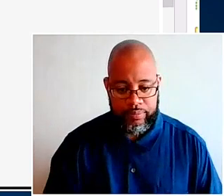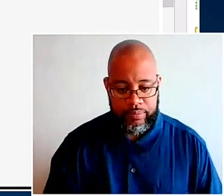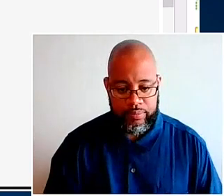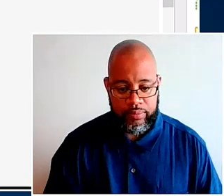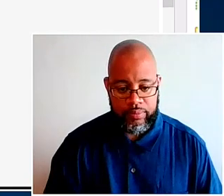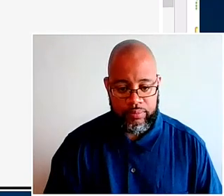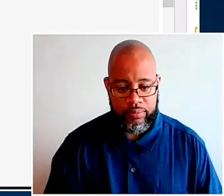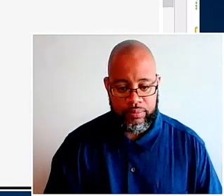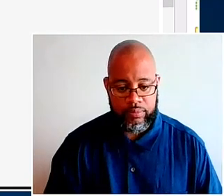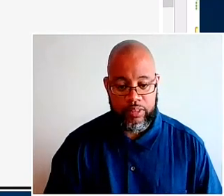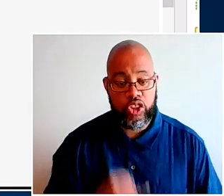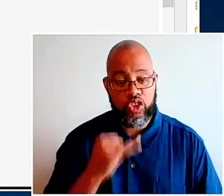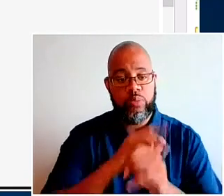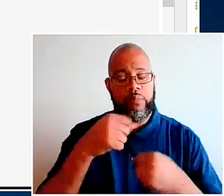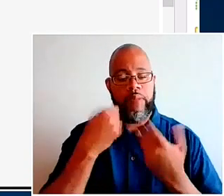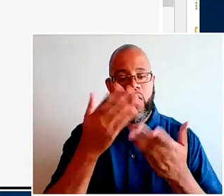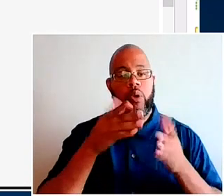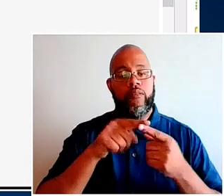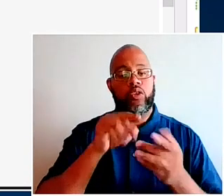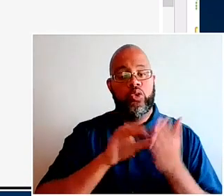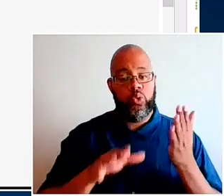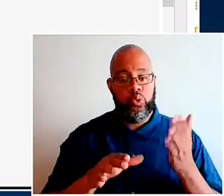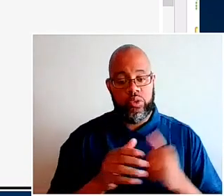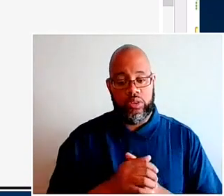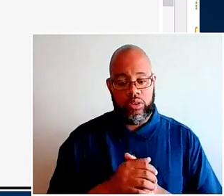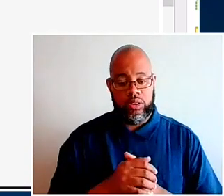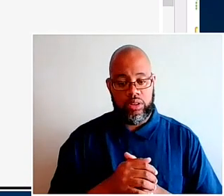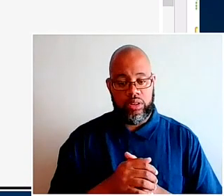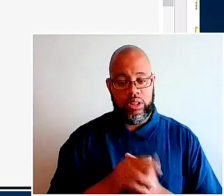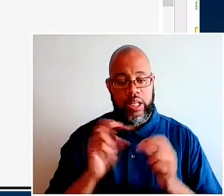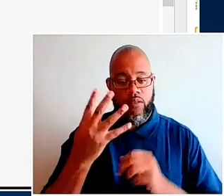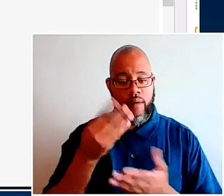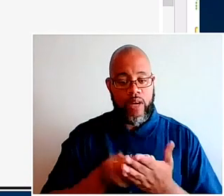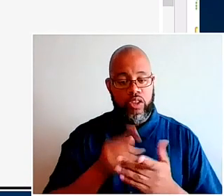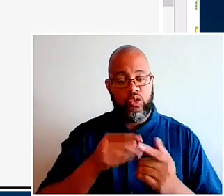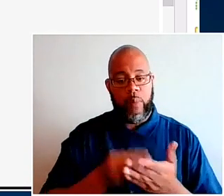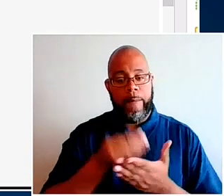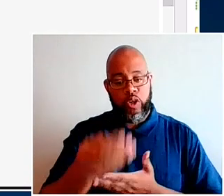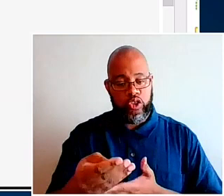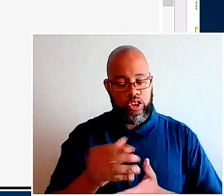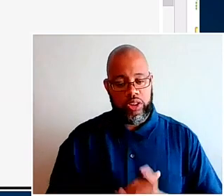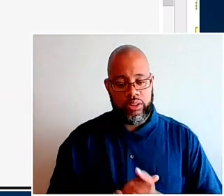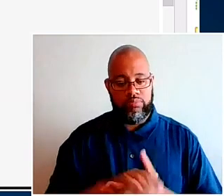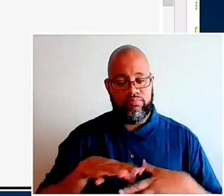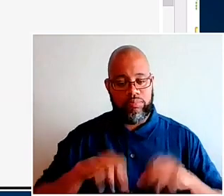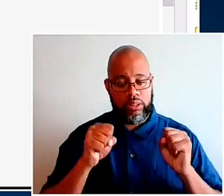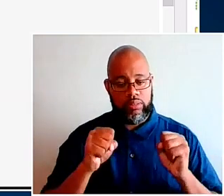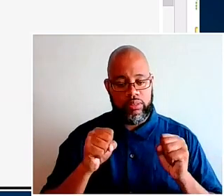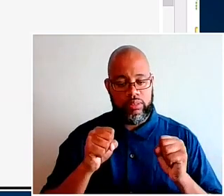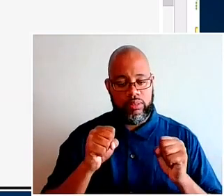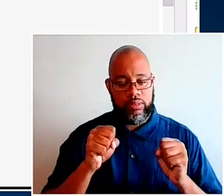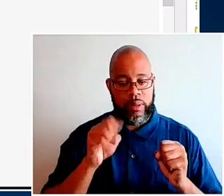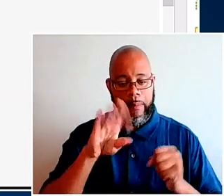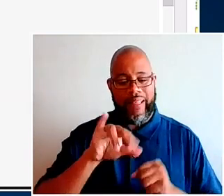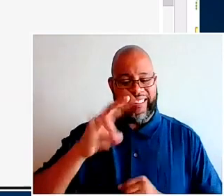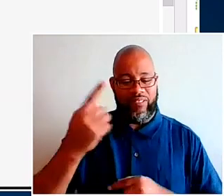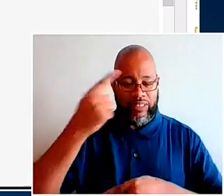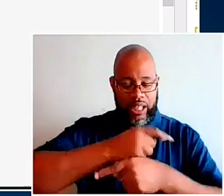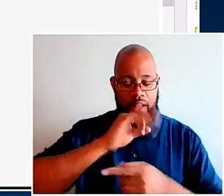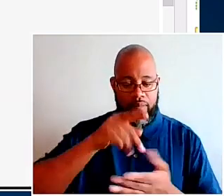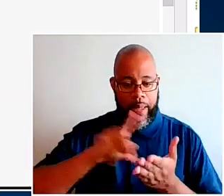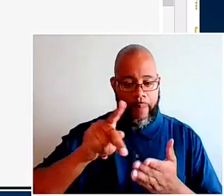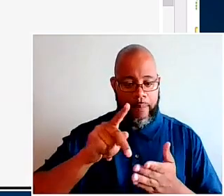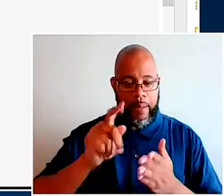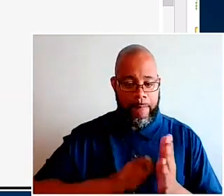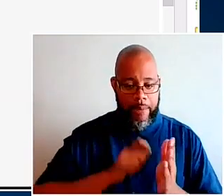An institution must provide a way for a student who's eligible for Title IV funds to purchase, to obtain or purchase by the seventh day of the payment period, the